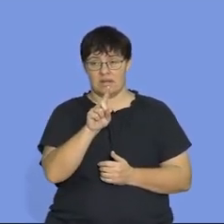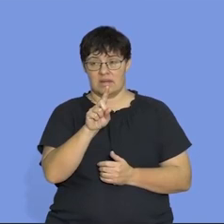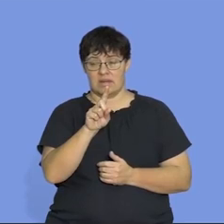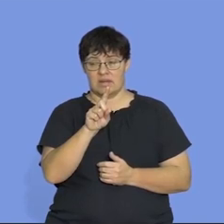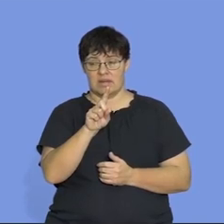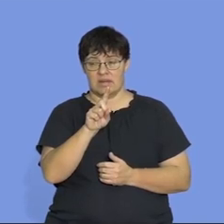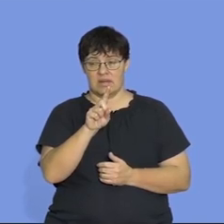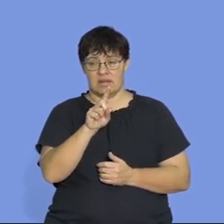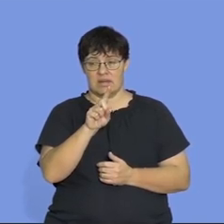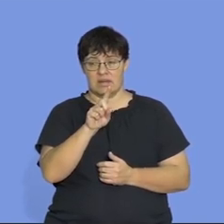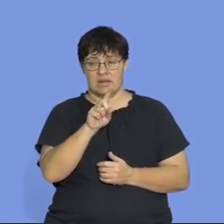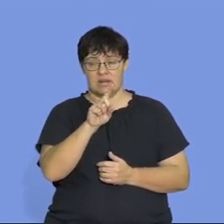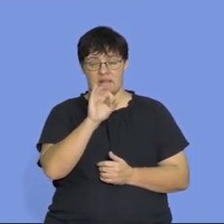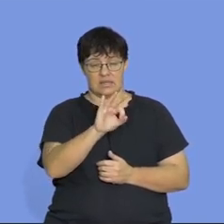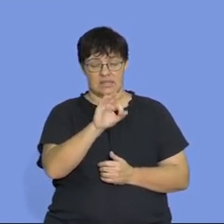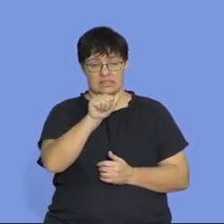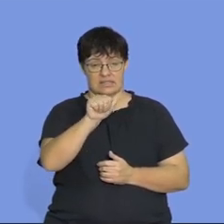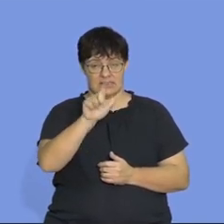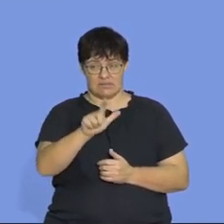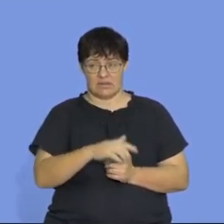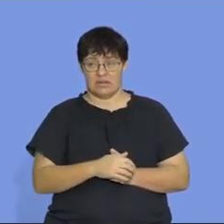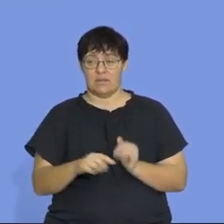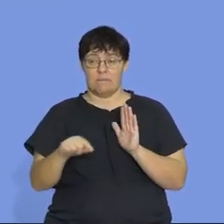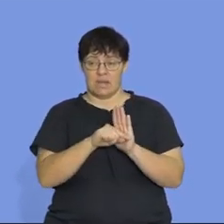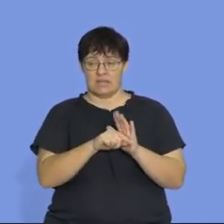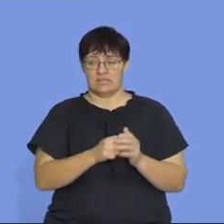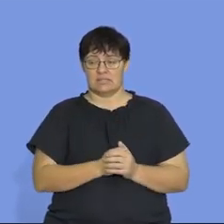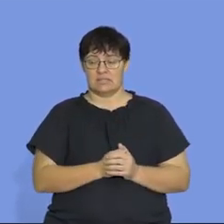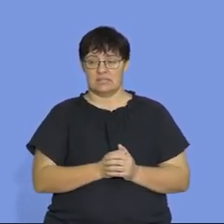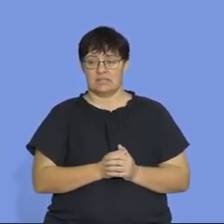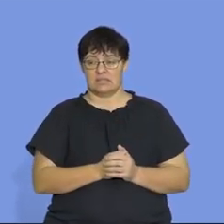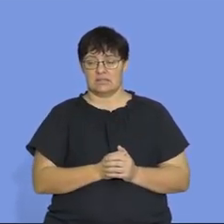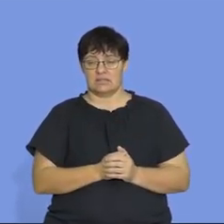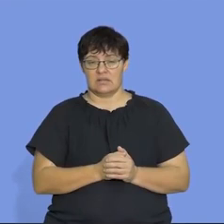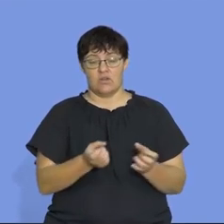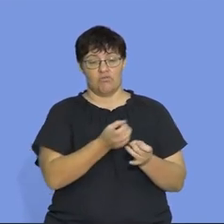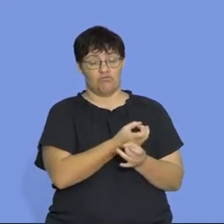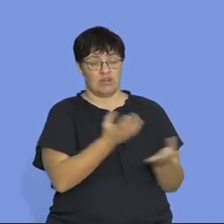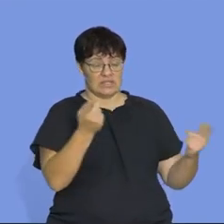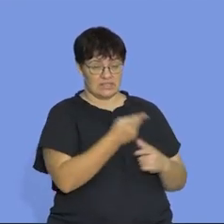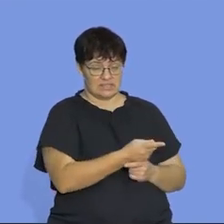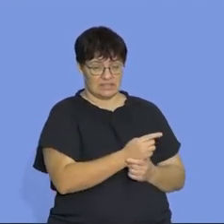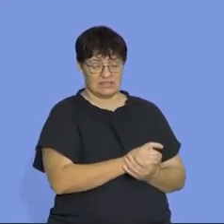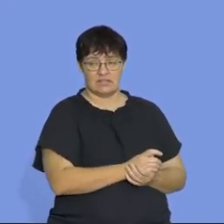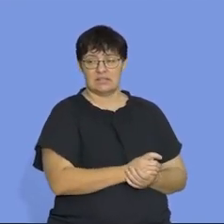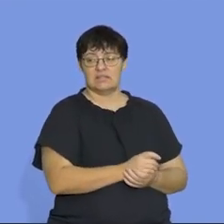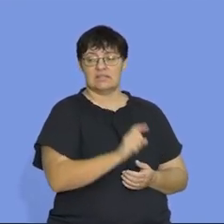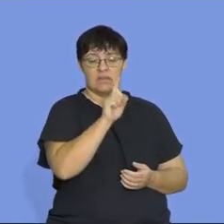1367, okay, minus amount of energy that was released when bonds were formed, which